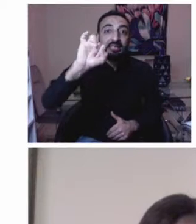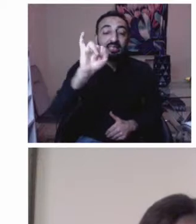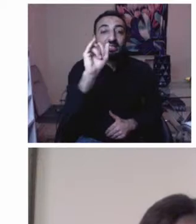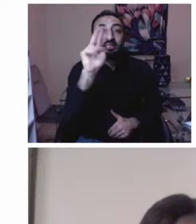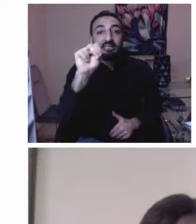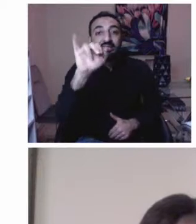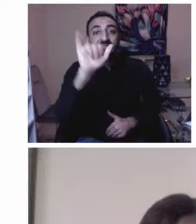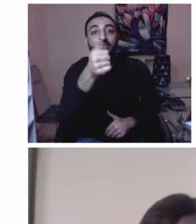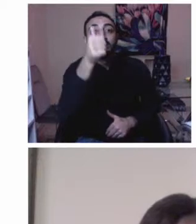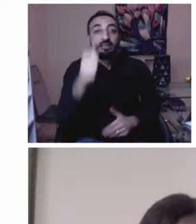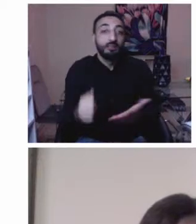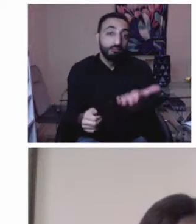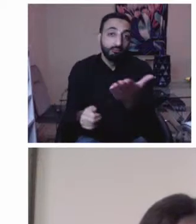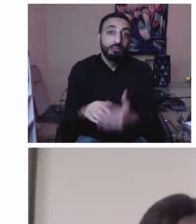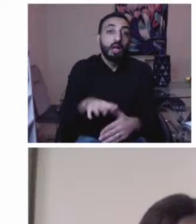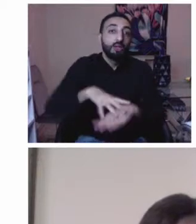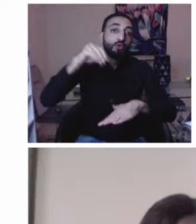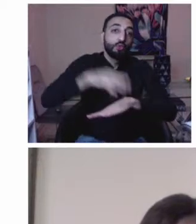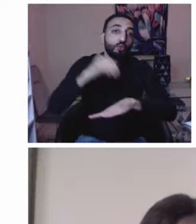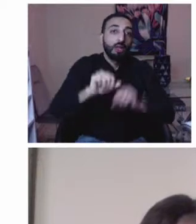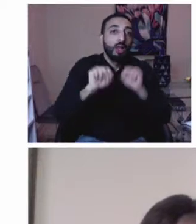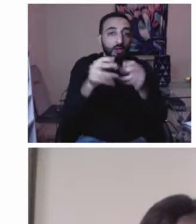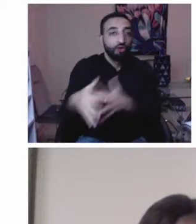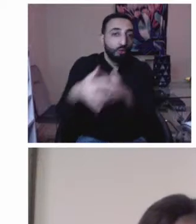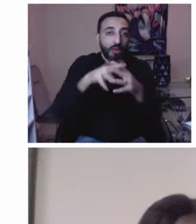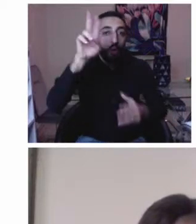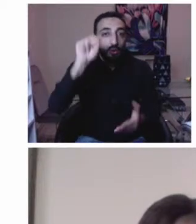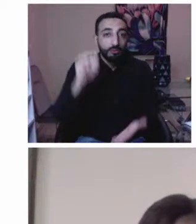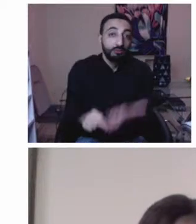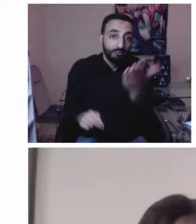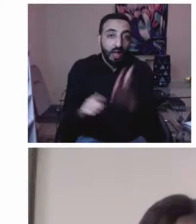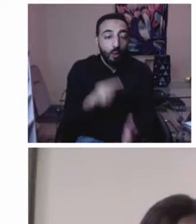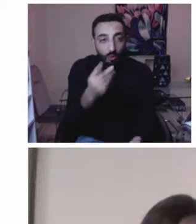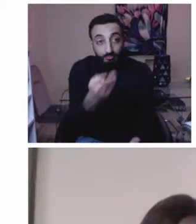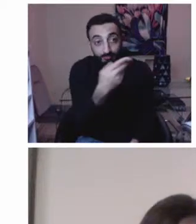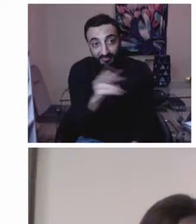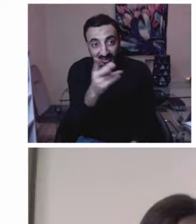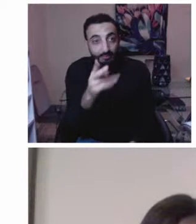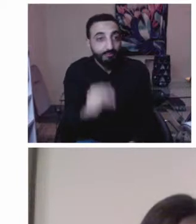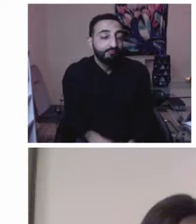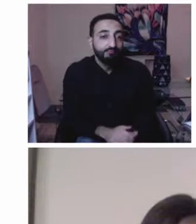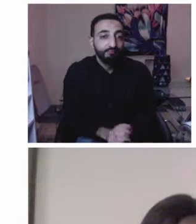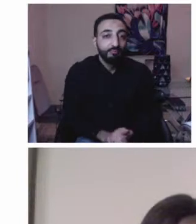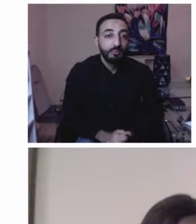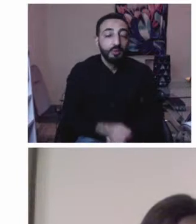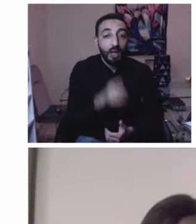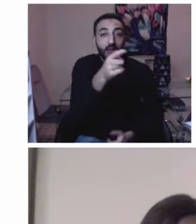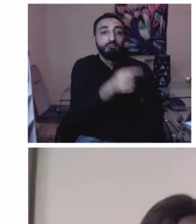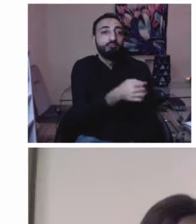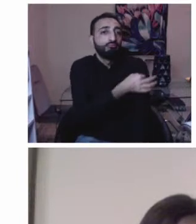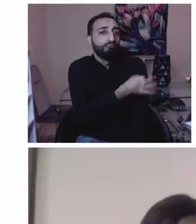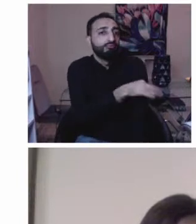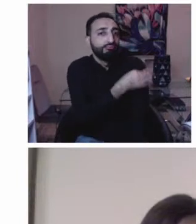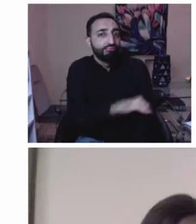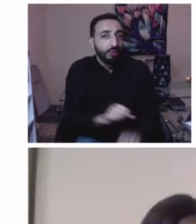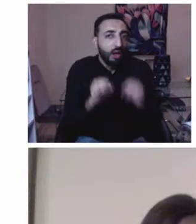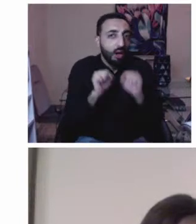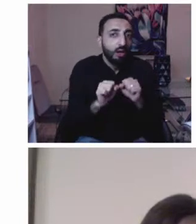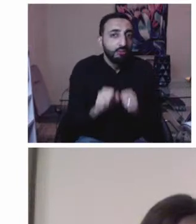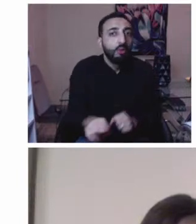Stephanie, from your experience, what are some of the examples of improving accessibility of funding for